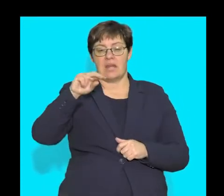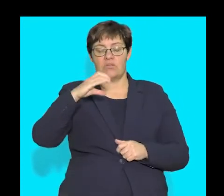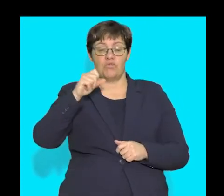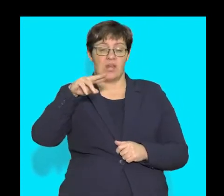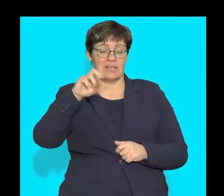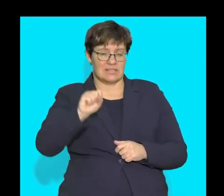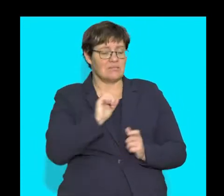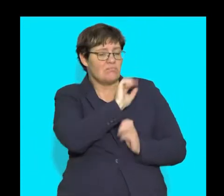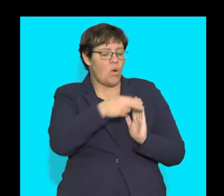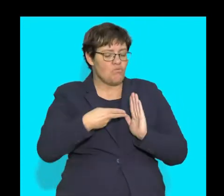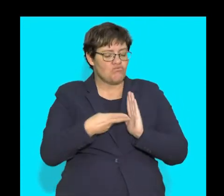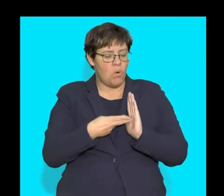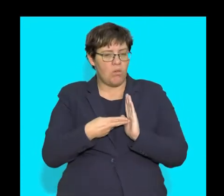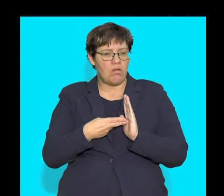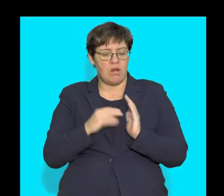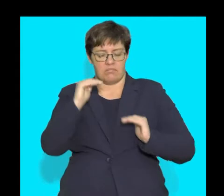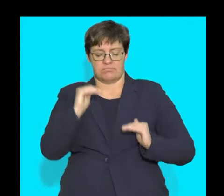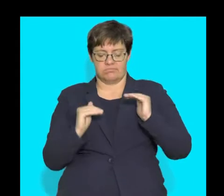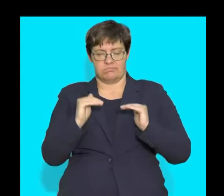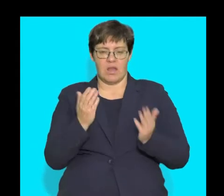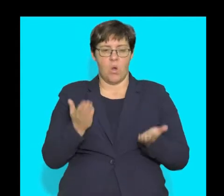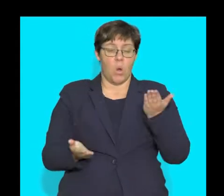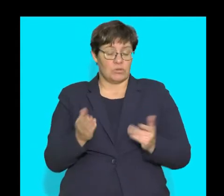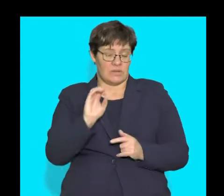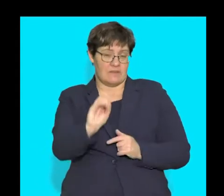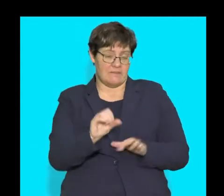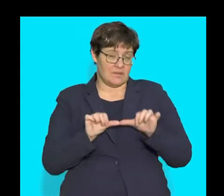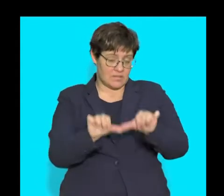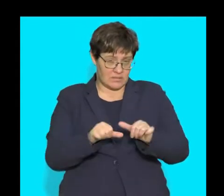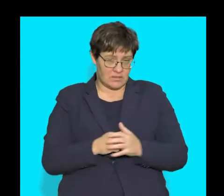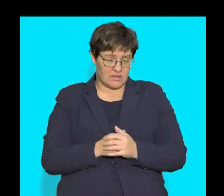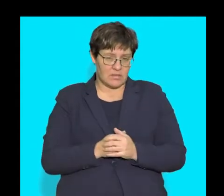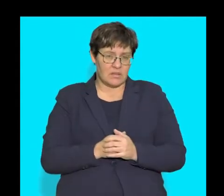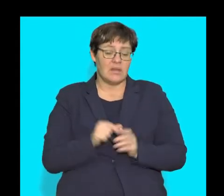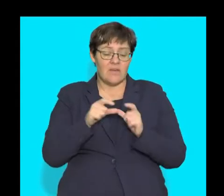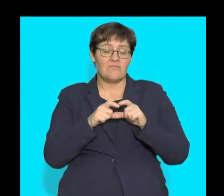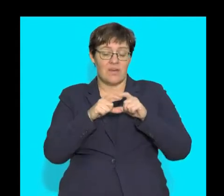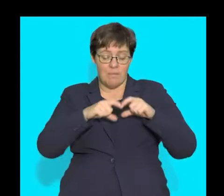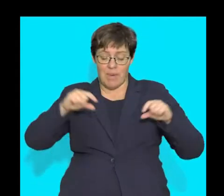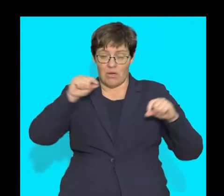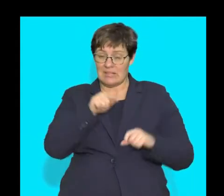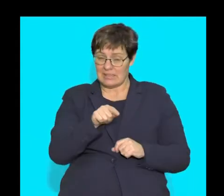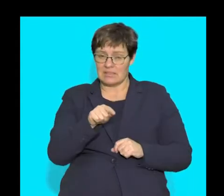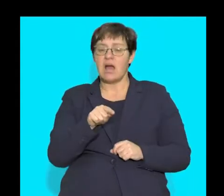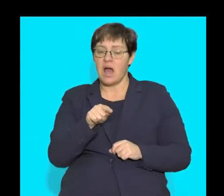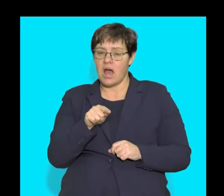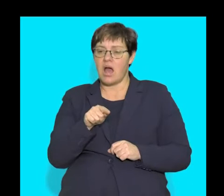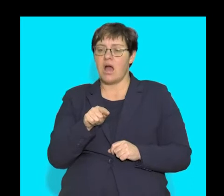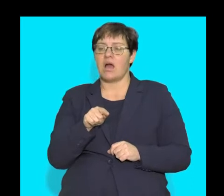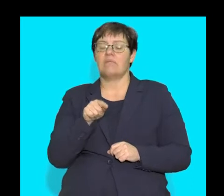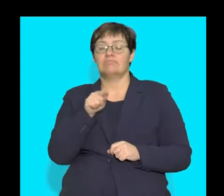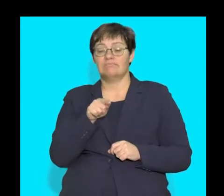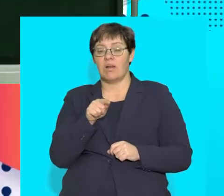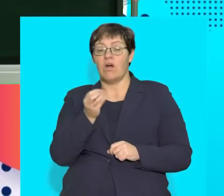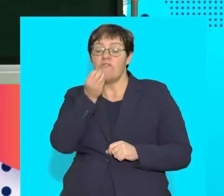and its role in maintaining homeostasis. Again, if we recollect that the pancreas is an accessory organ,